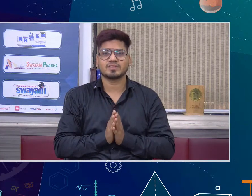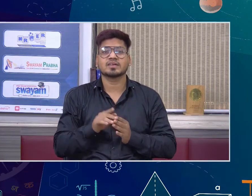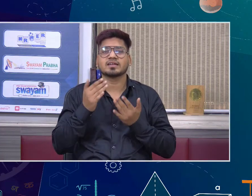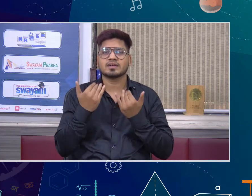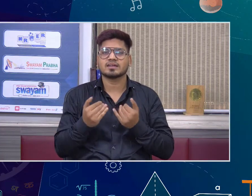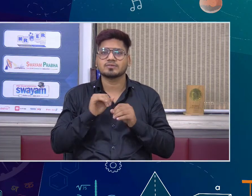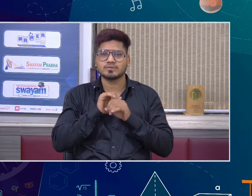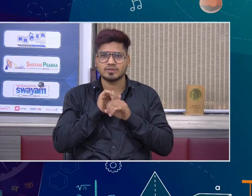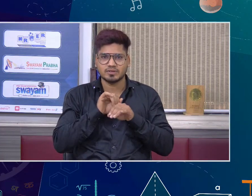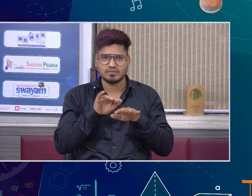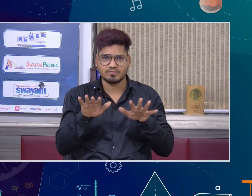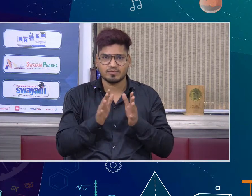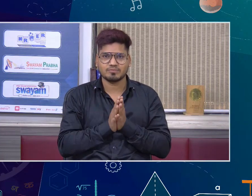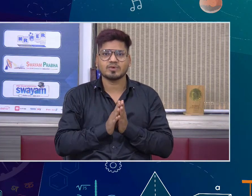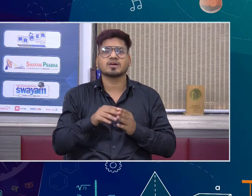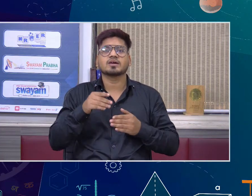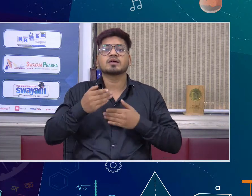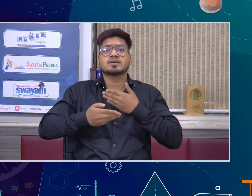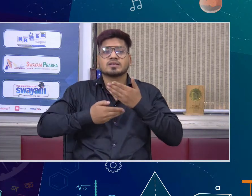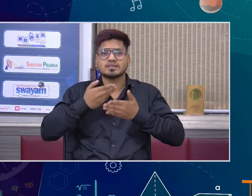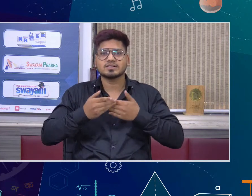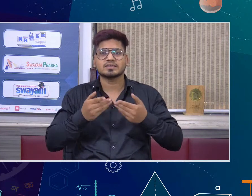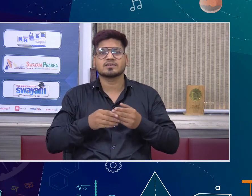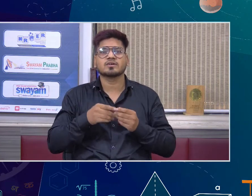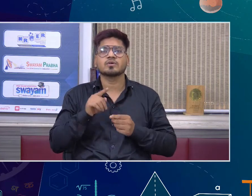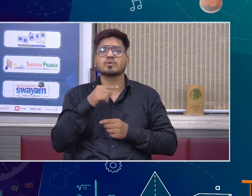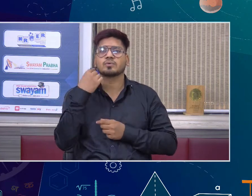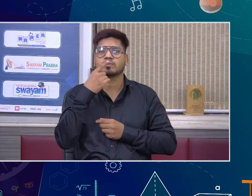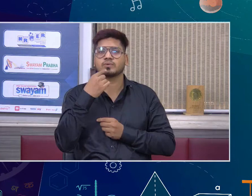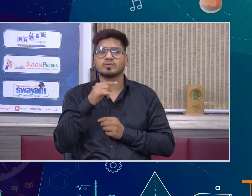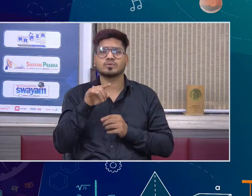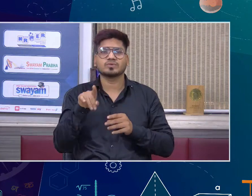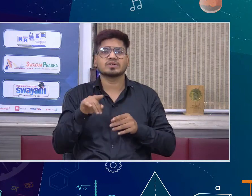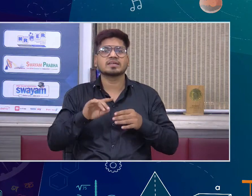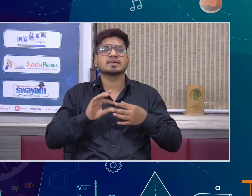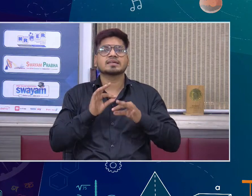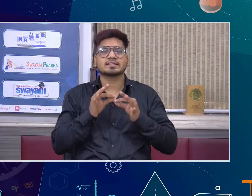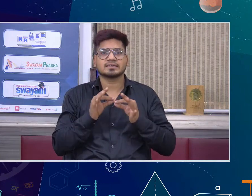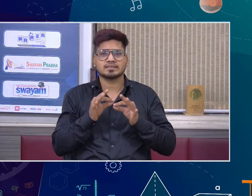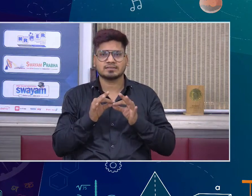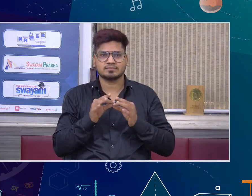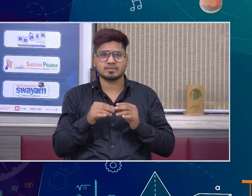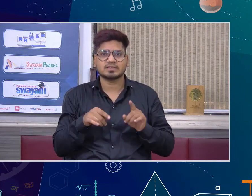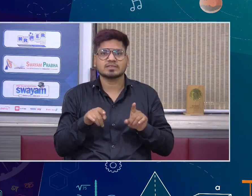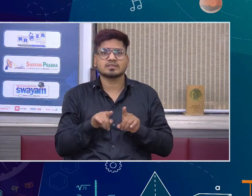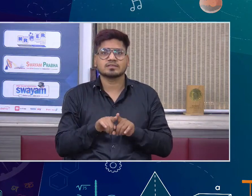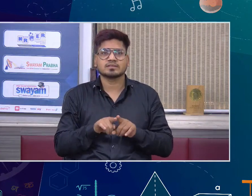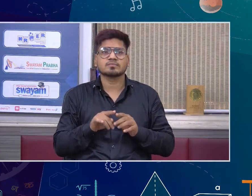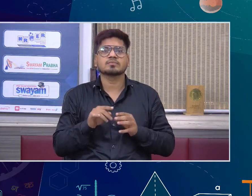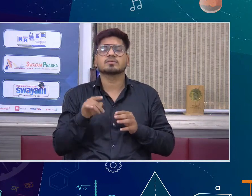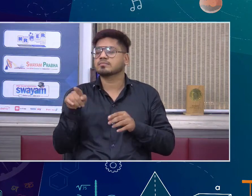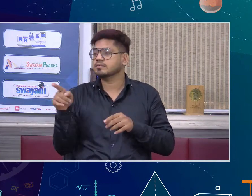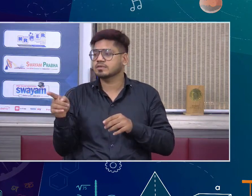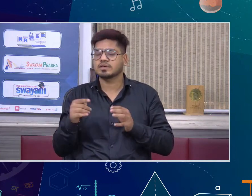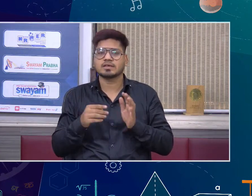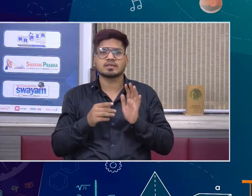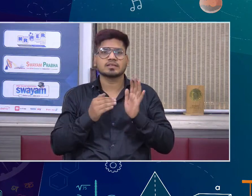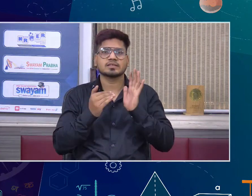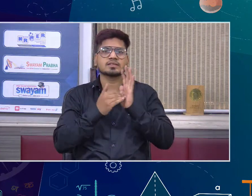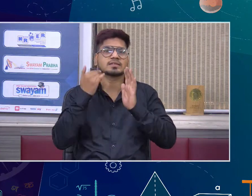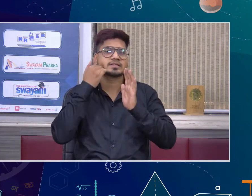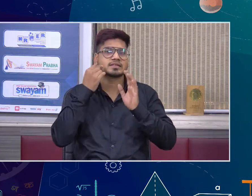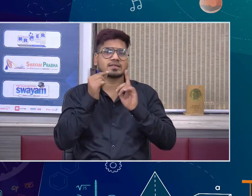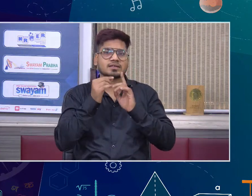introduce our expert to the audience, and he is a special educator from Zaiba Apa Institute of